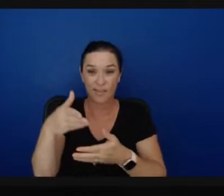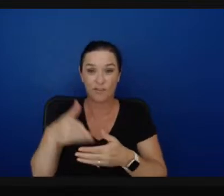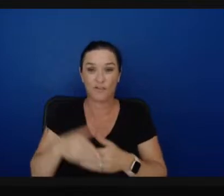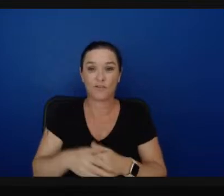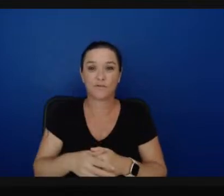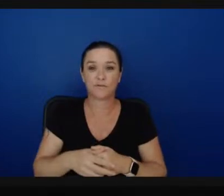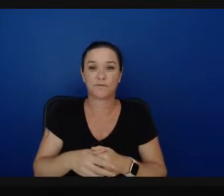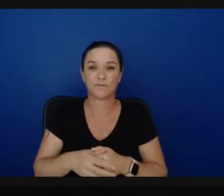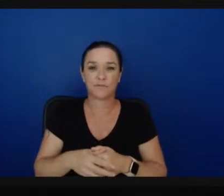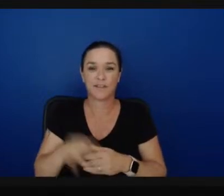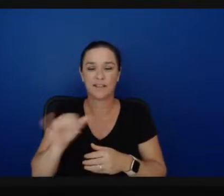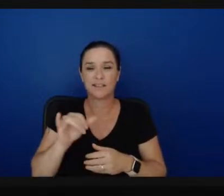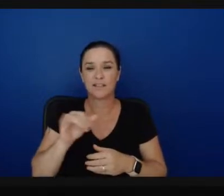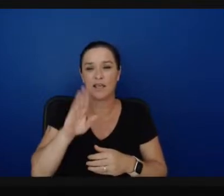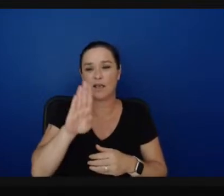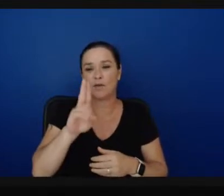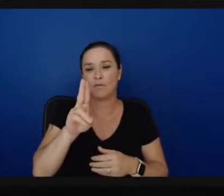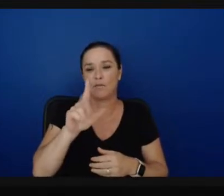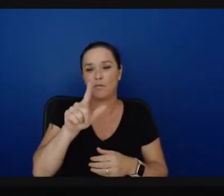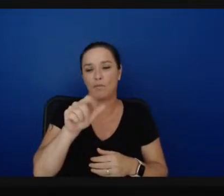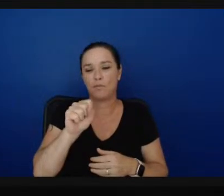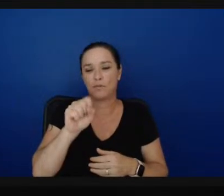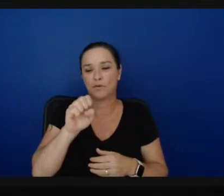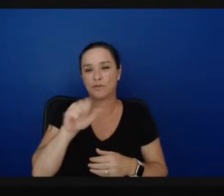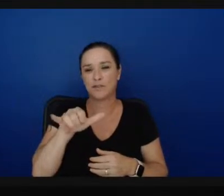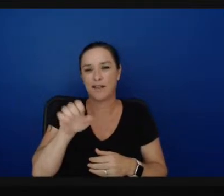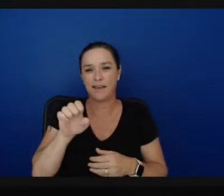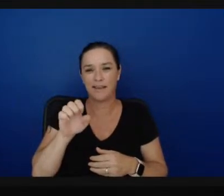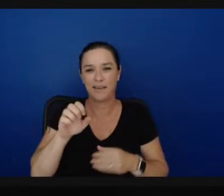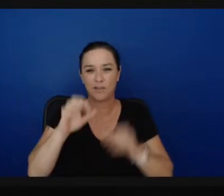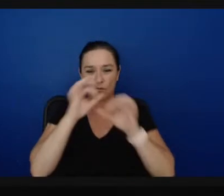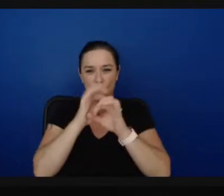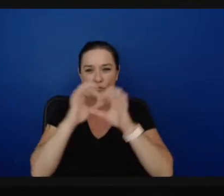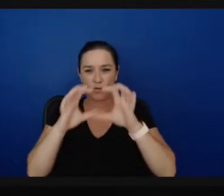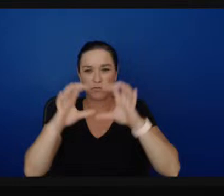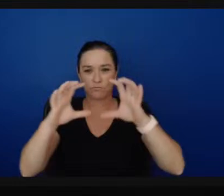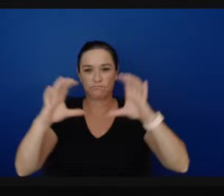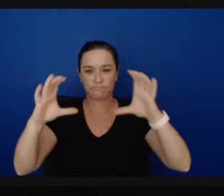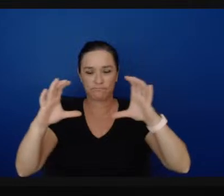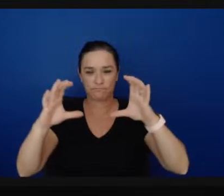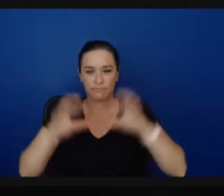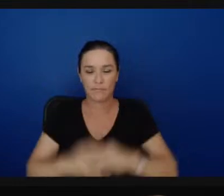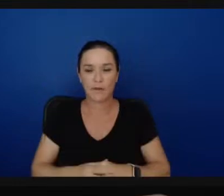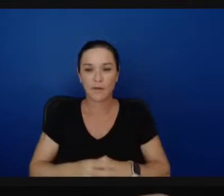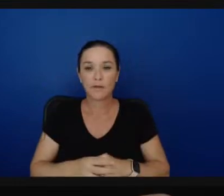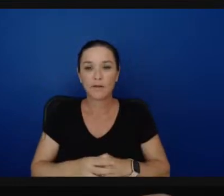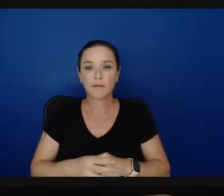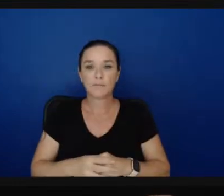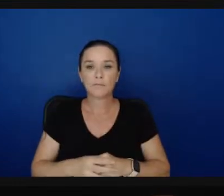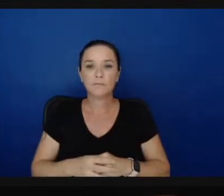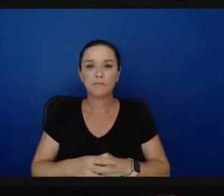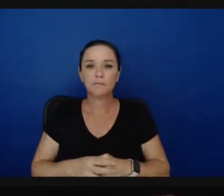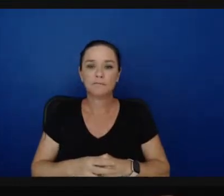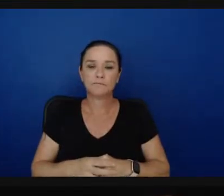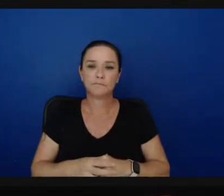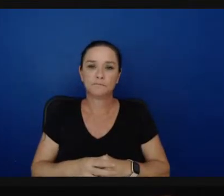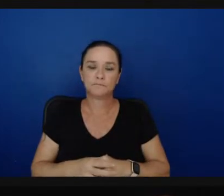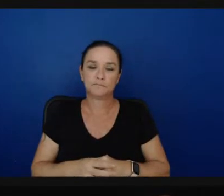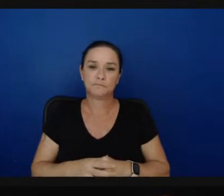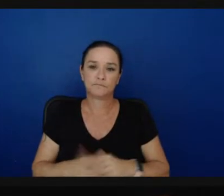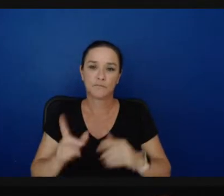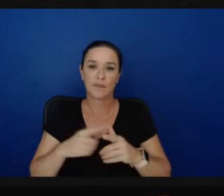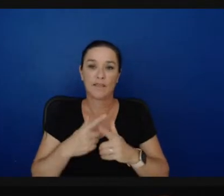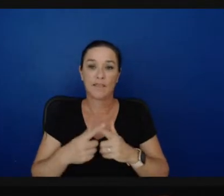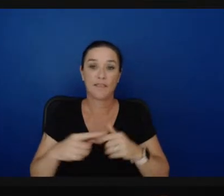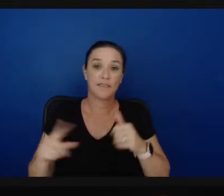bullseye. There is your concentric rings like that. Then advancing to the first 2